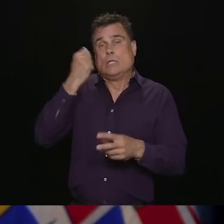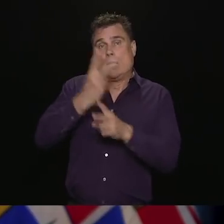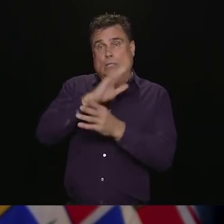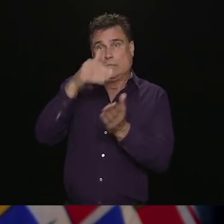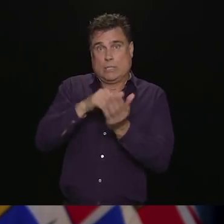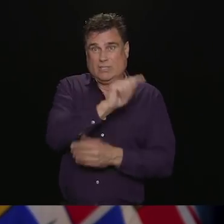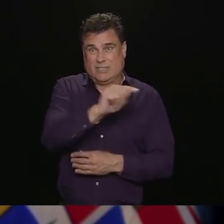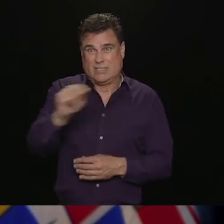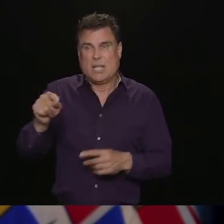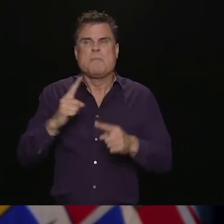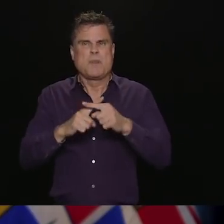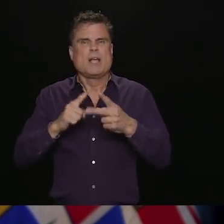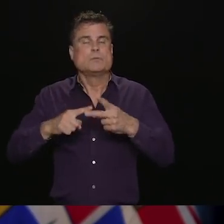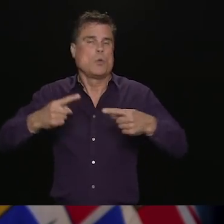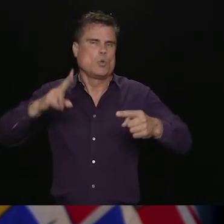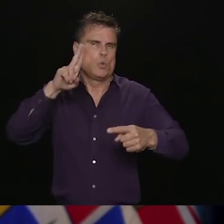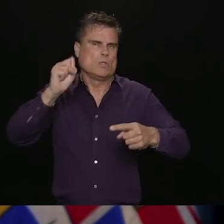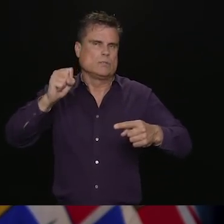the border issues.